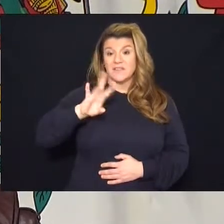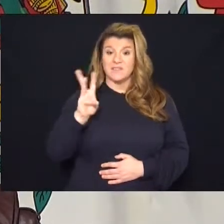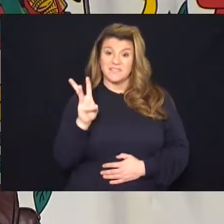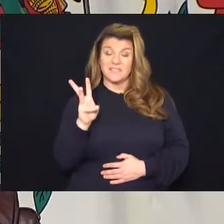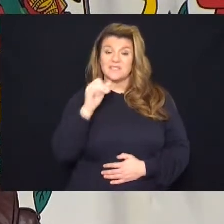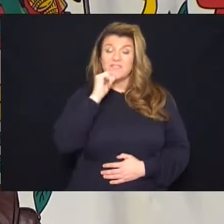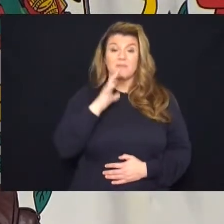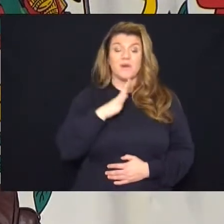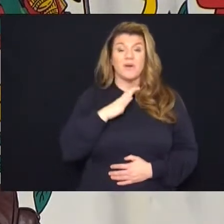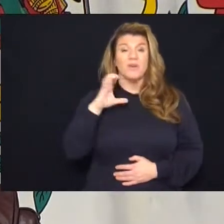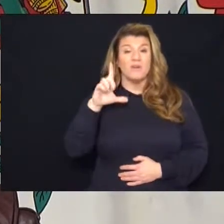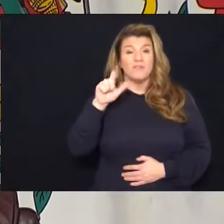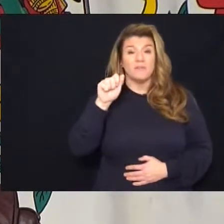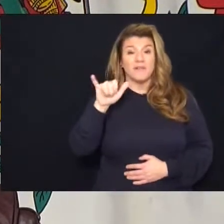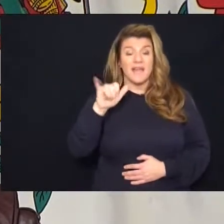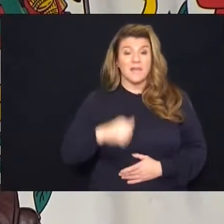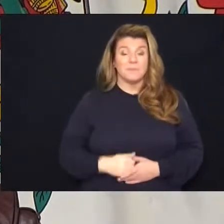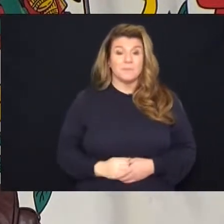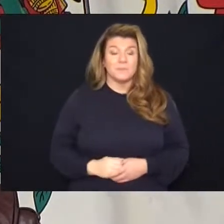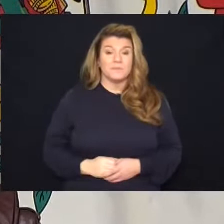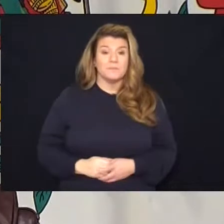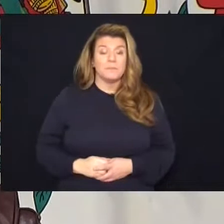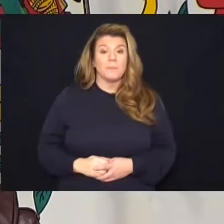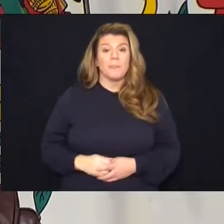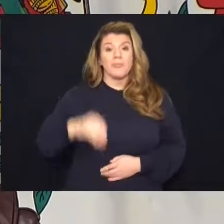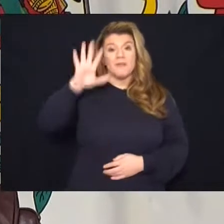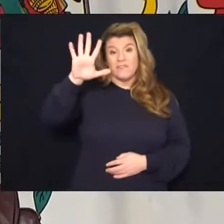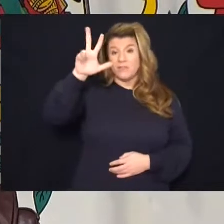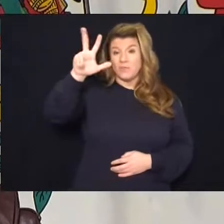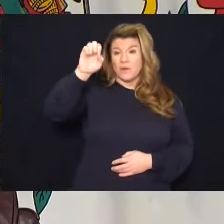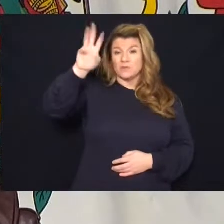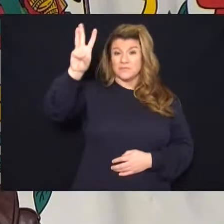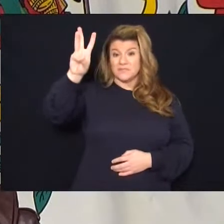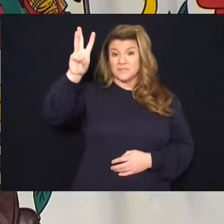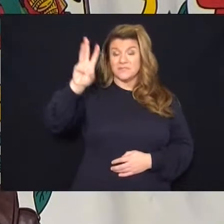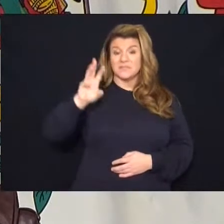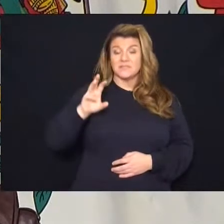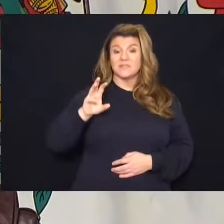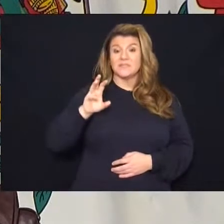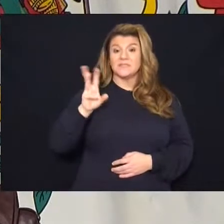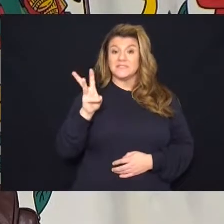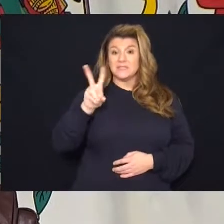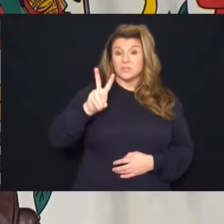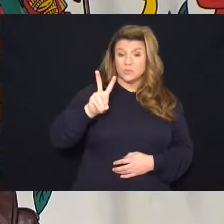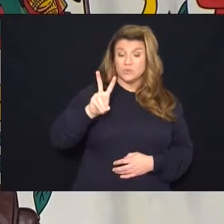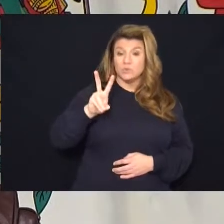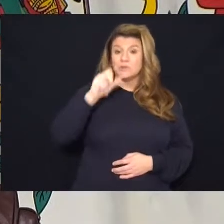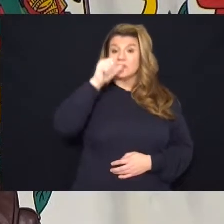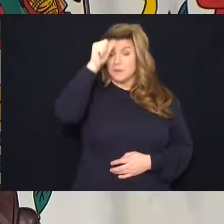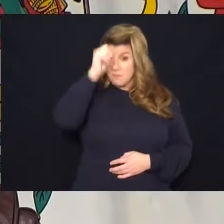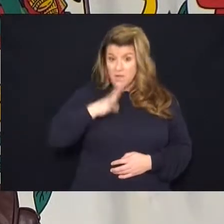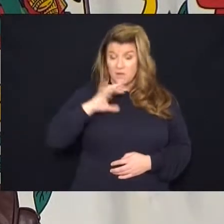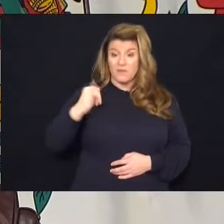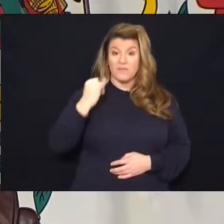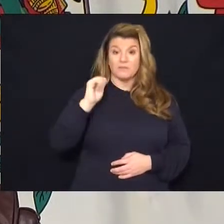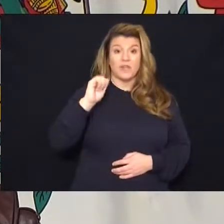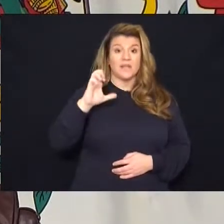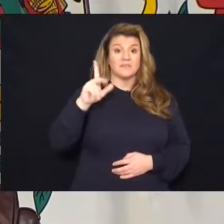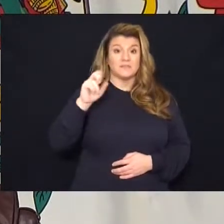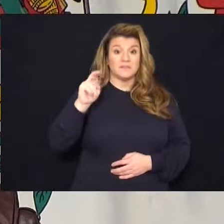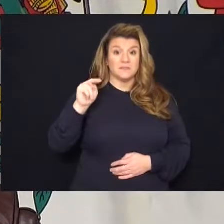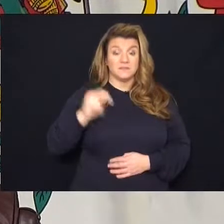76-year-old female from Clay County. The 5,306th death, a 62-year-old male from Jackson